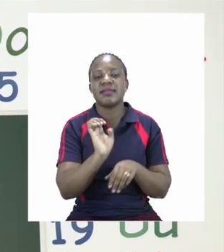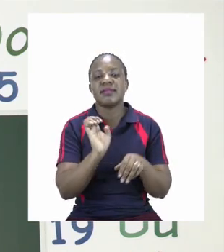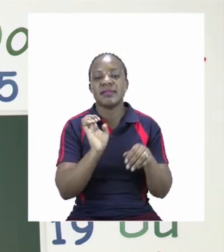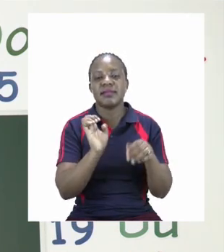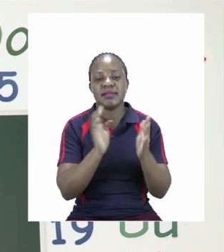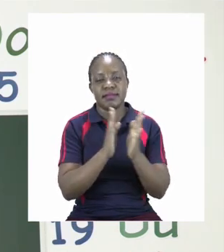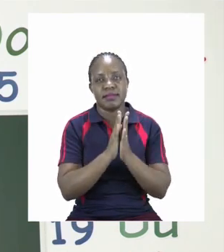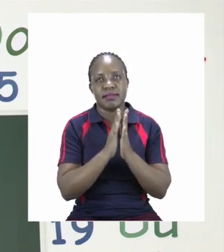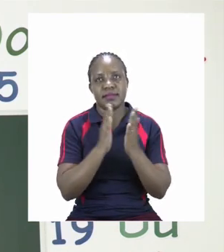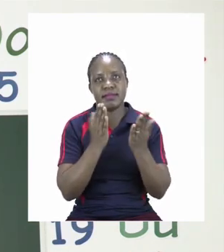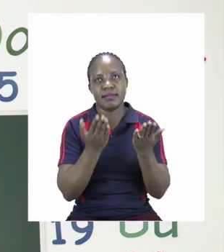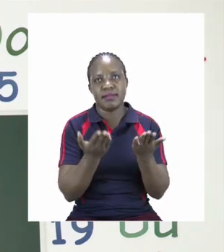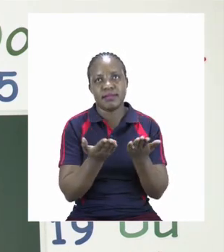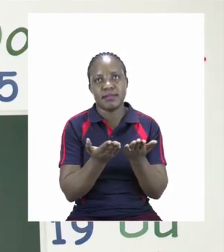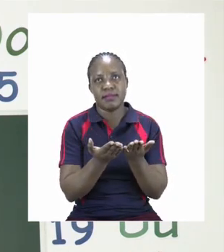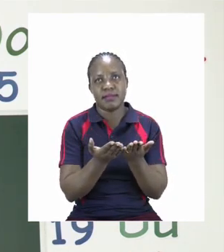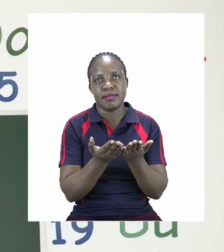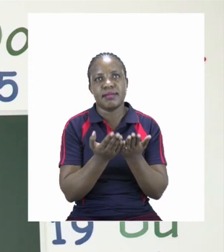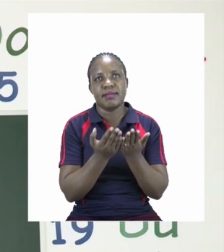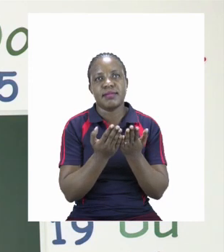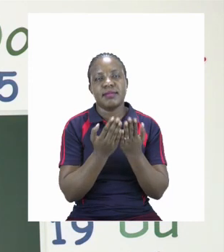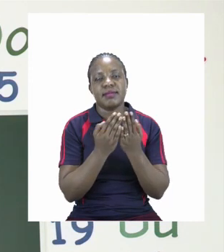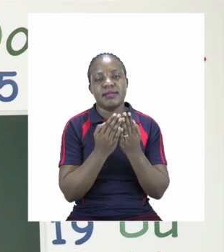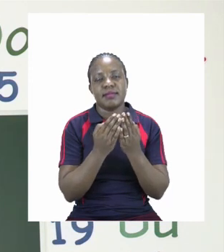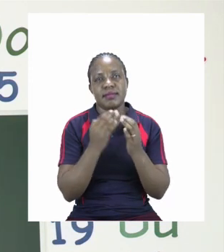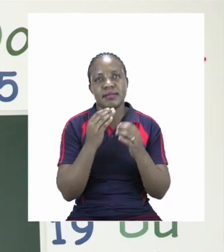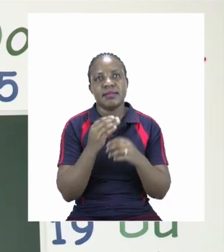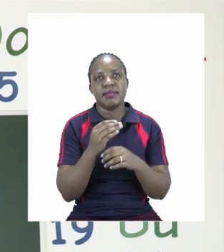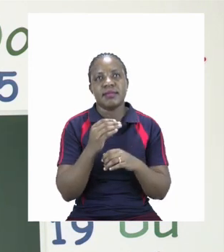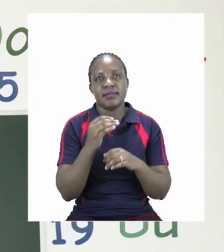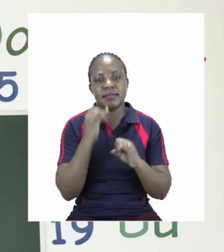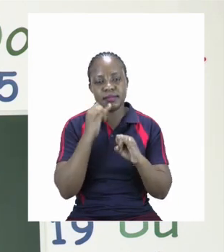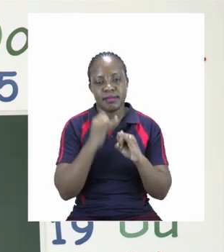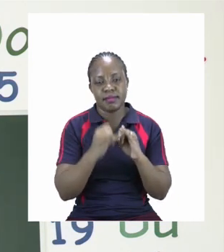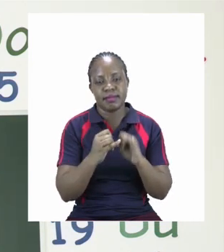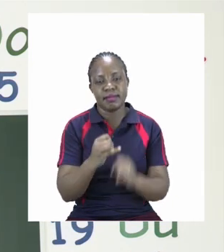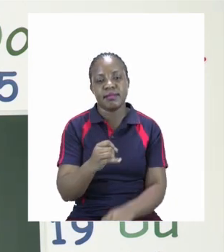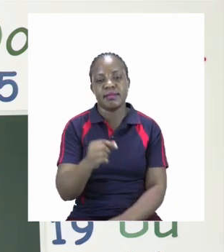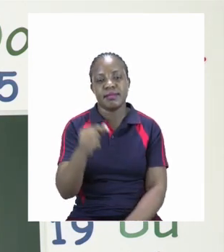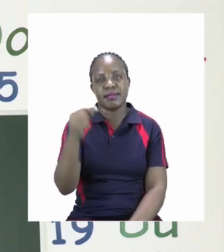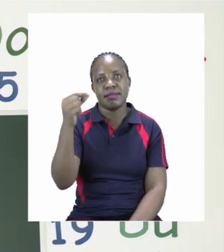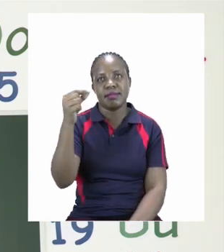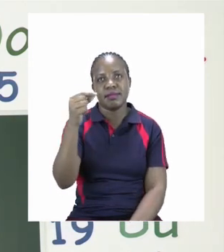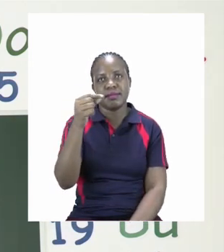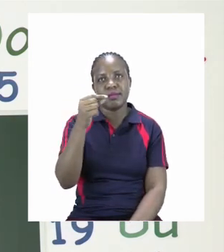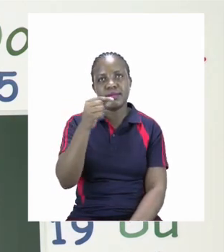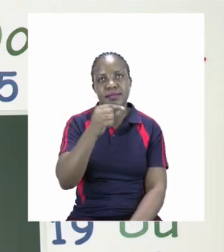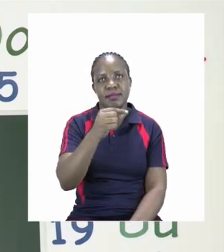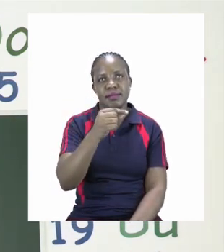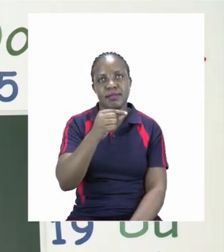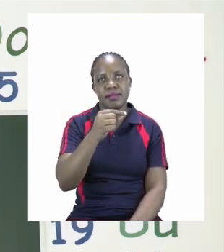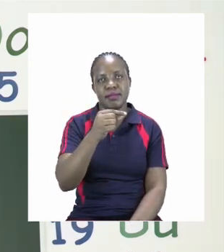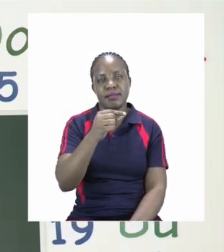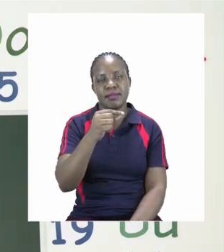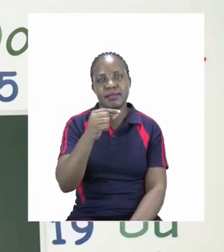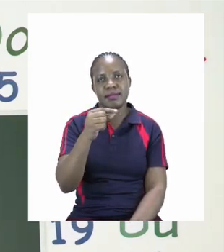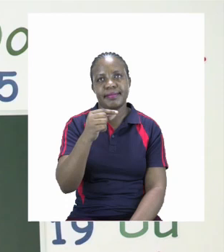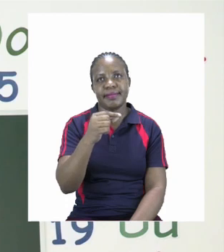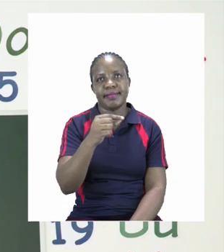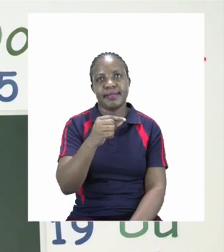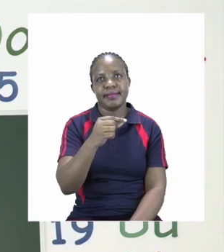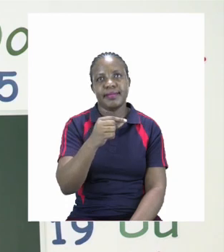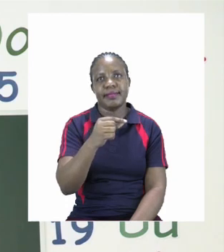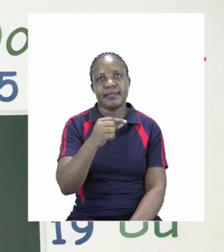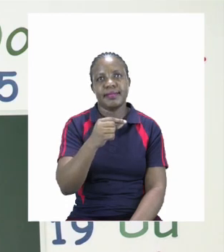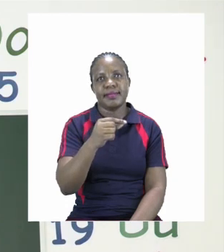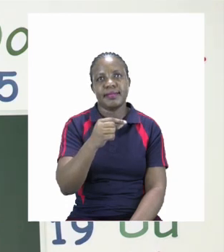the next one that we are tracing is the letter G or G. We are going to